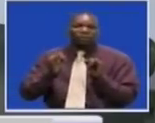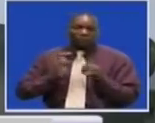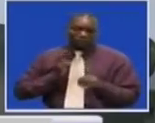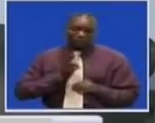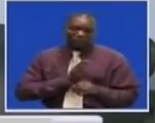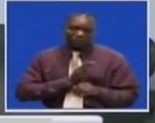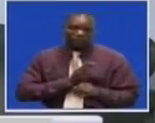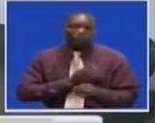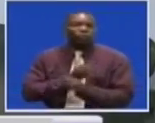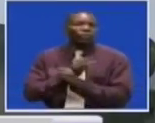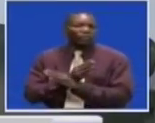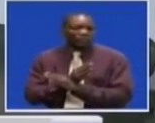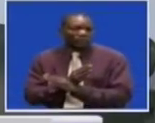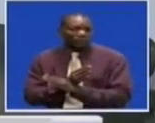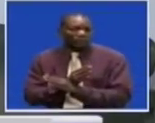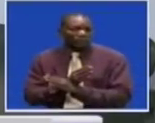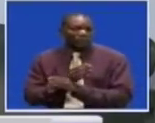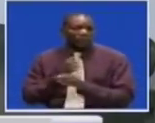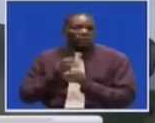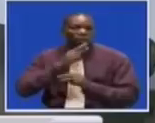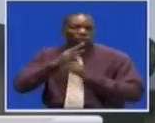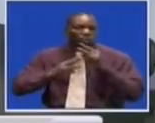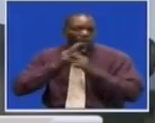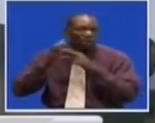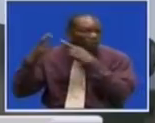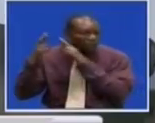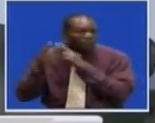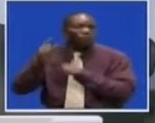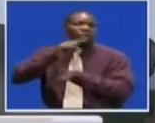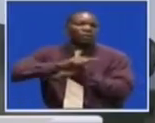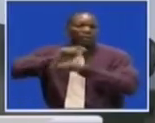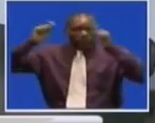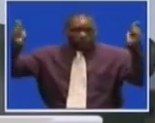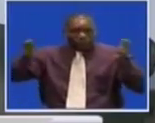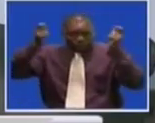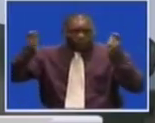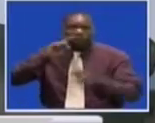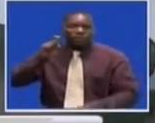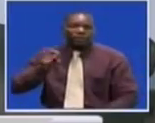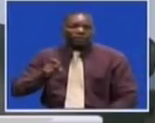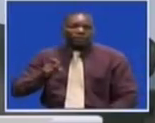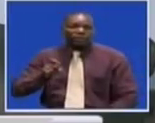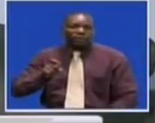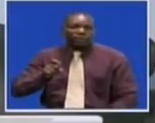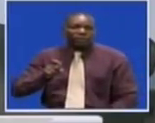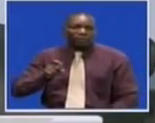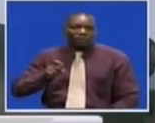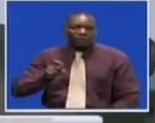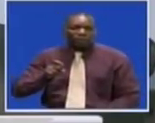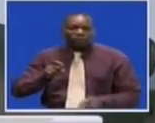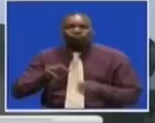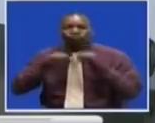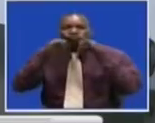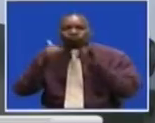determined that Radio Day, World Radio Day, is commemorated with as much pomp as we can